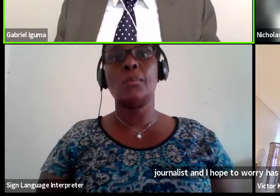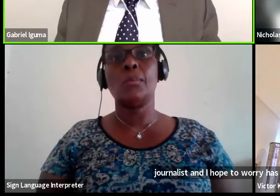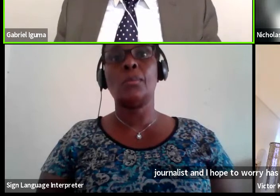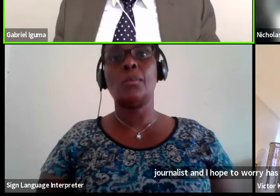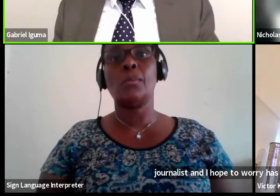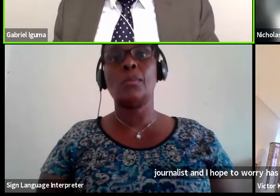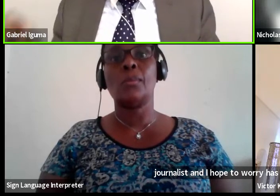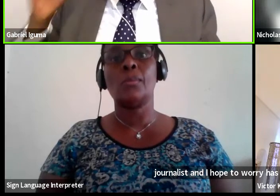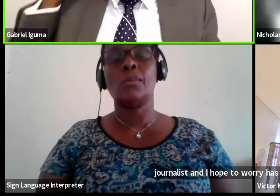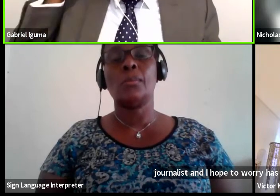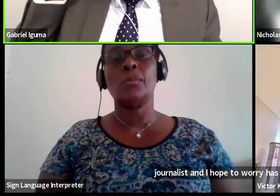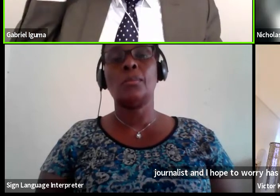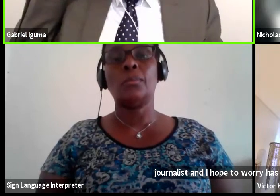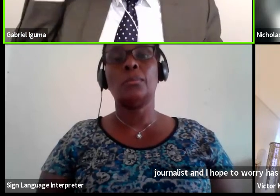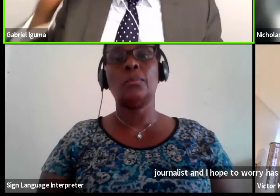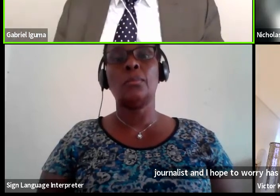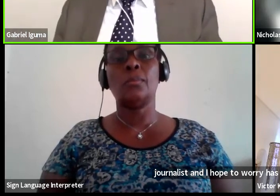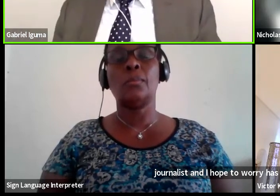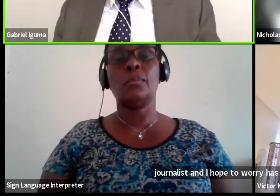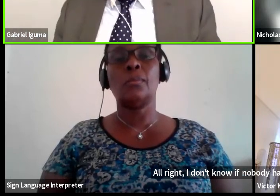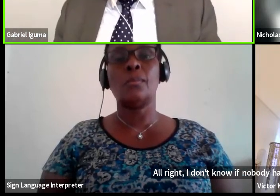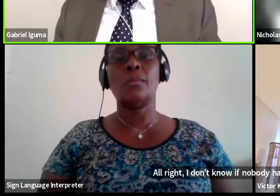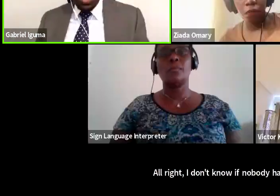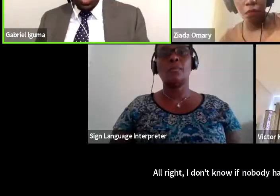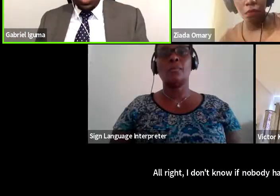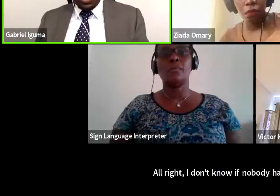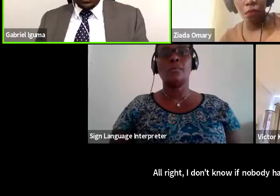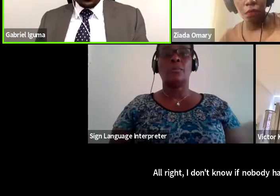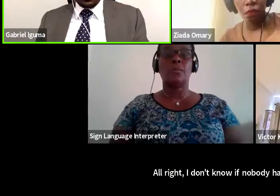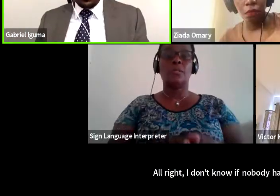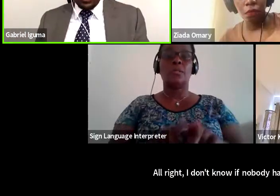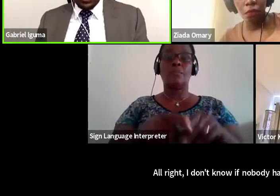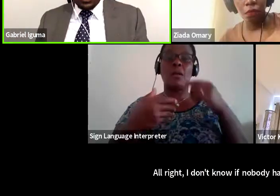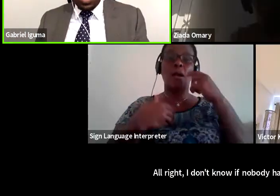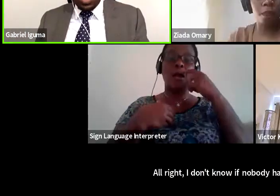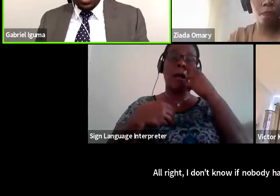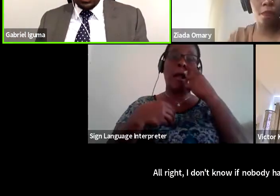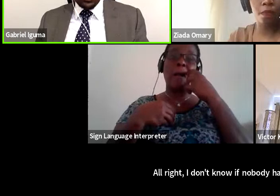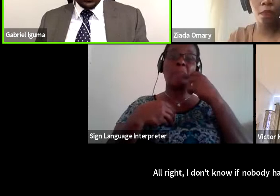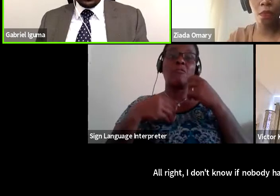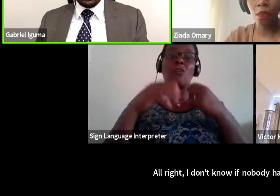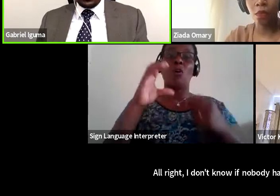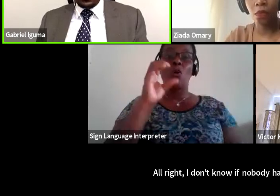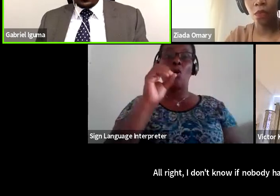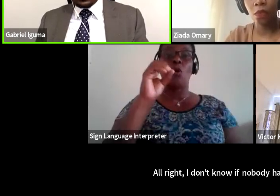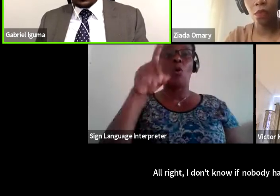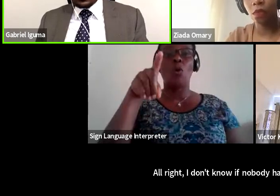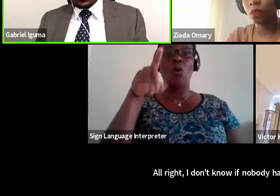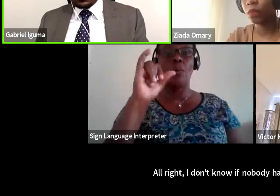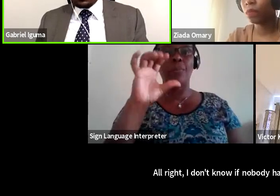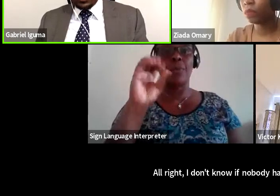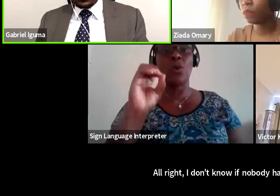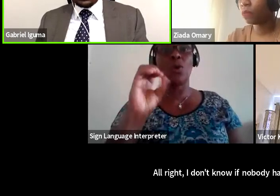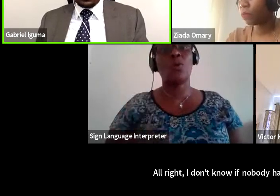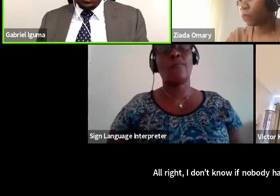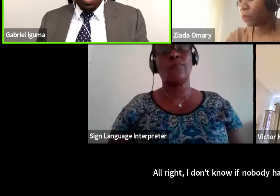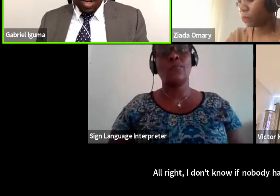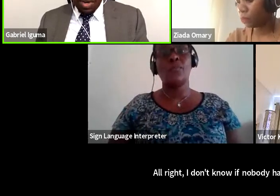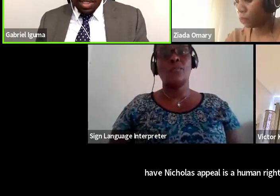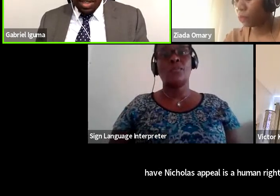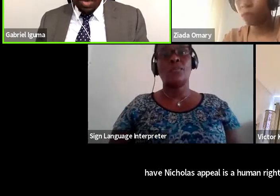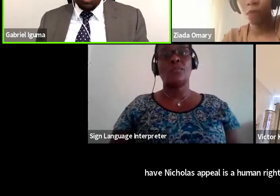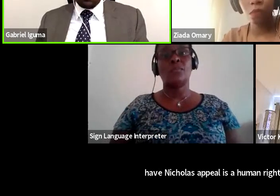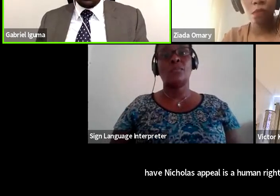All right, I don't know if Tobore has joined, but we also have Nicholas Opio. He's a human rights lawyer, and